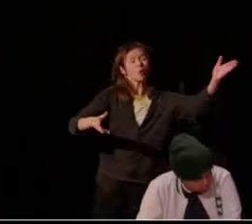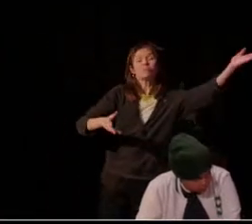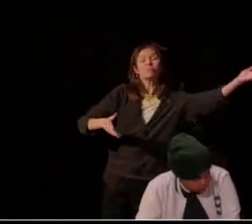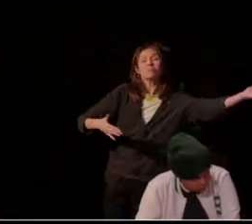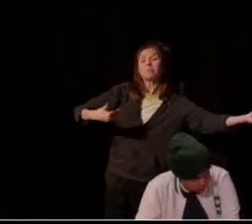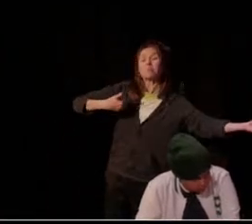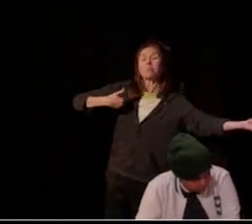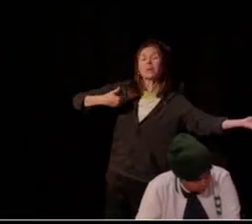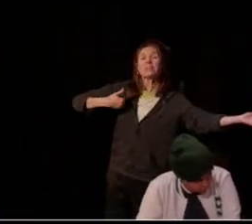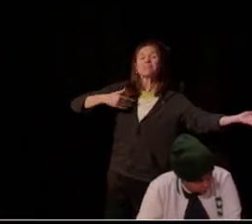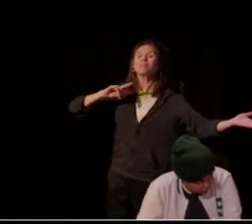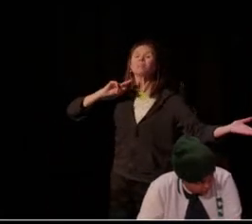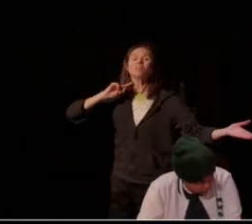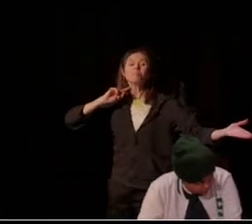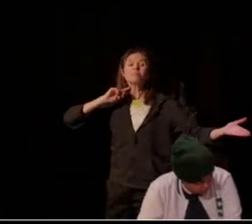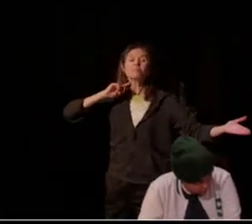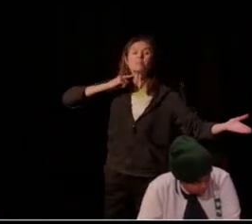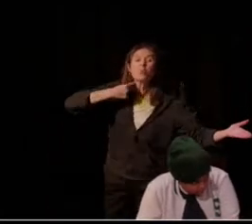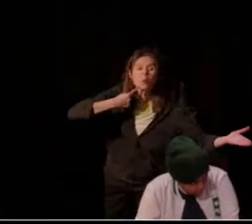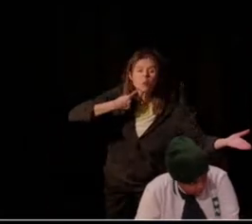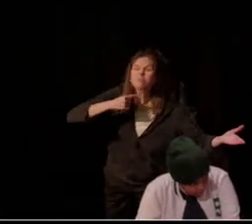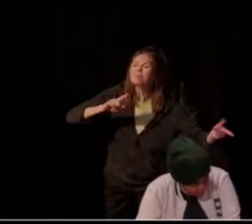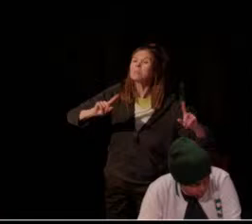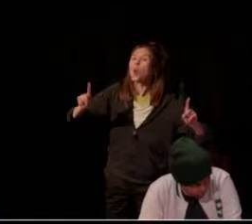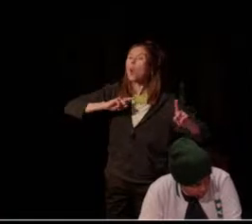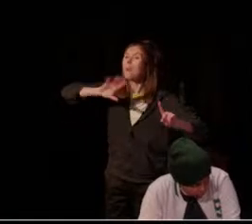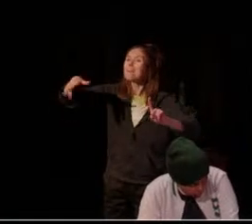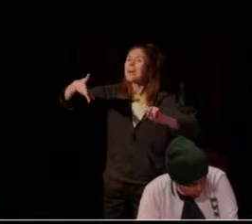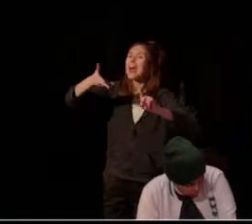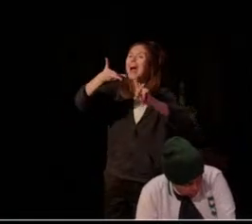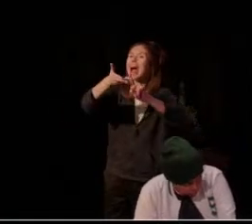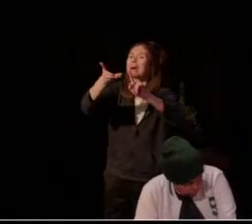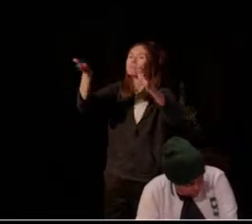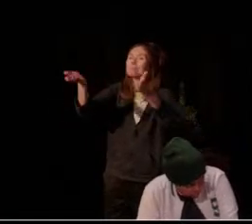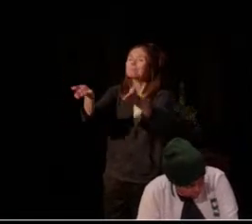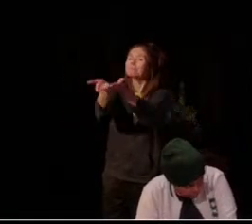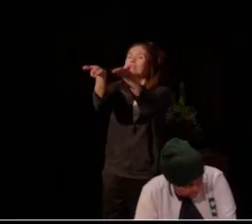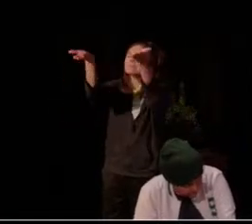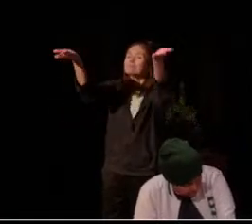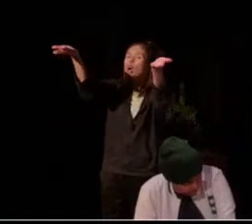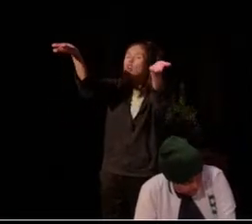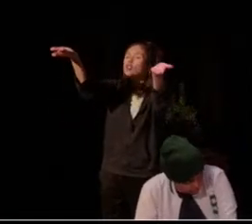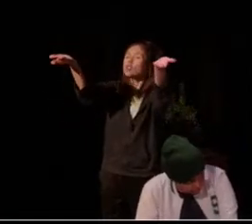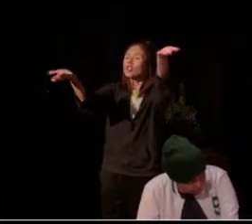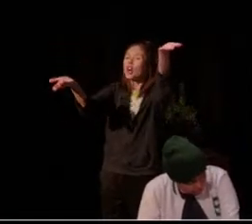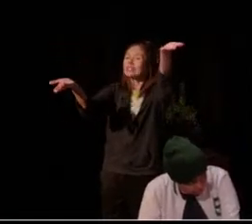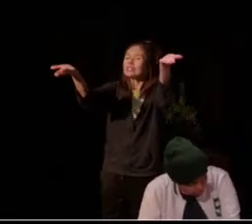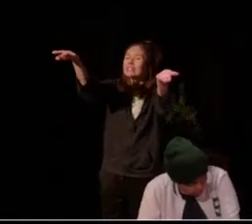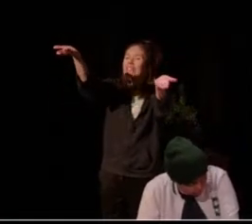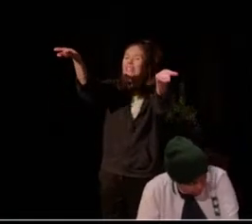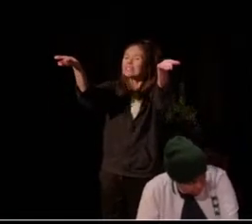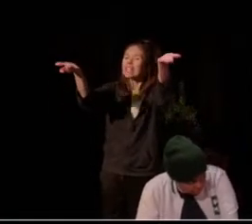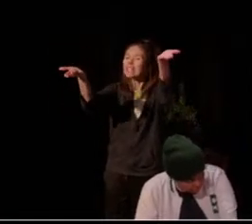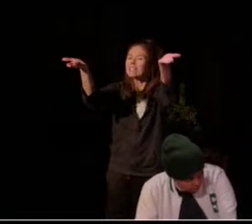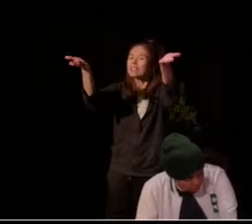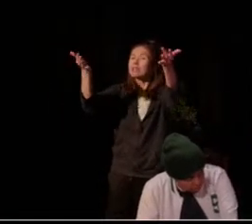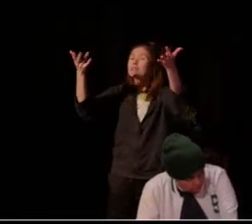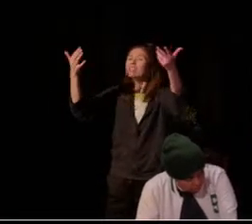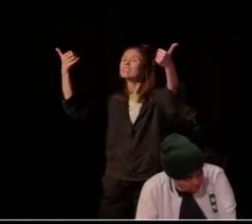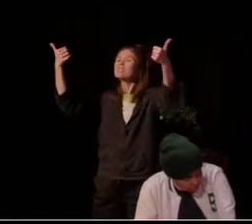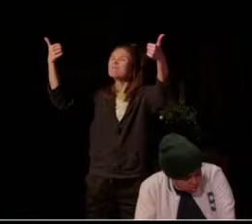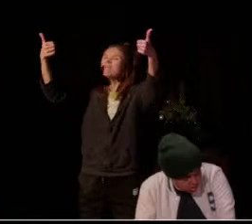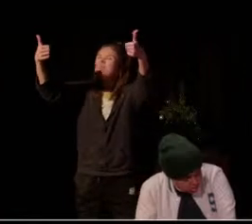so openly proceed towards justice, which shall have due course, ending with the